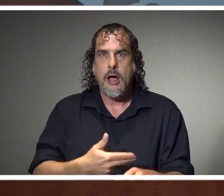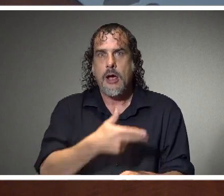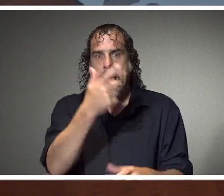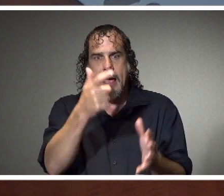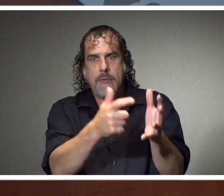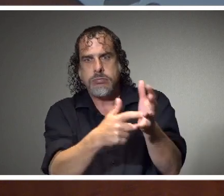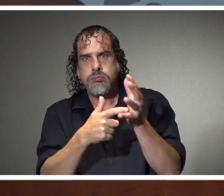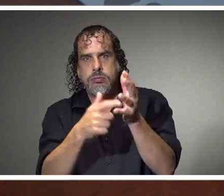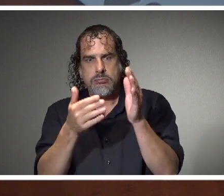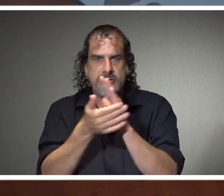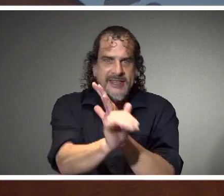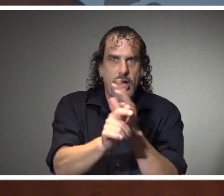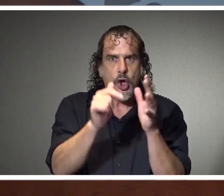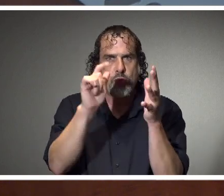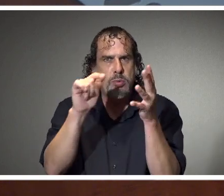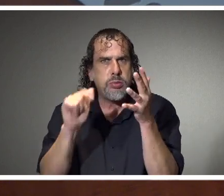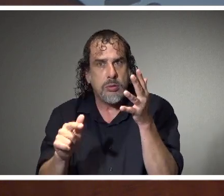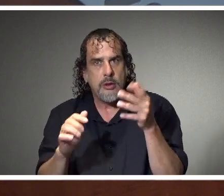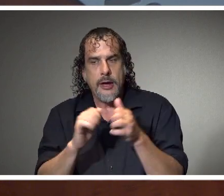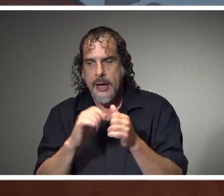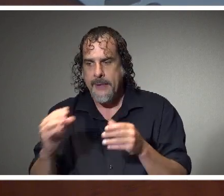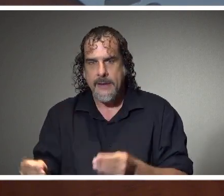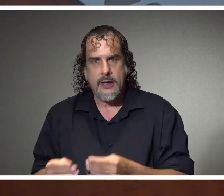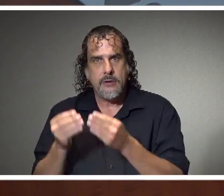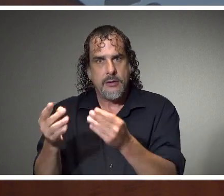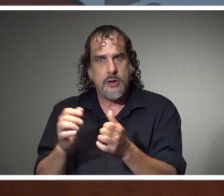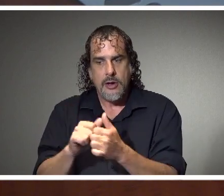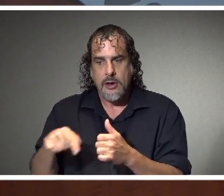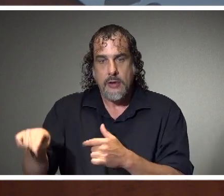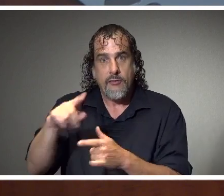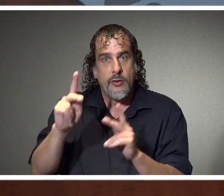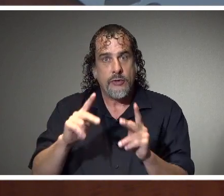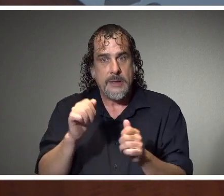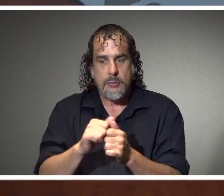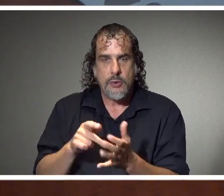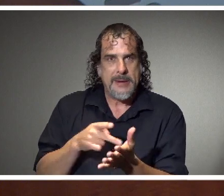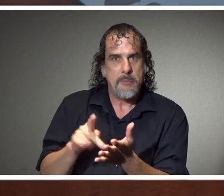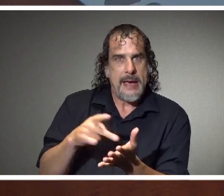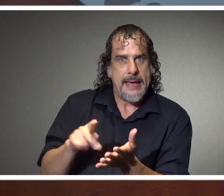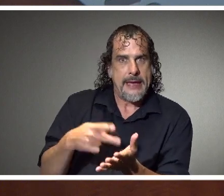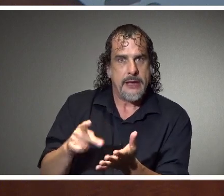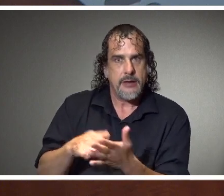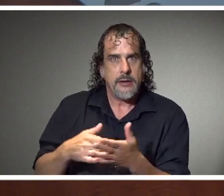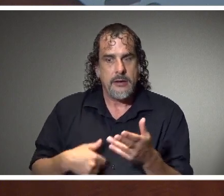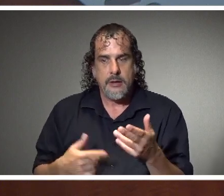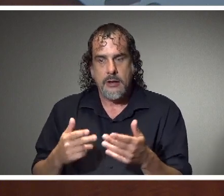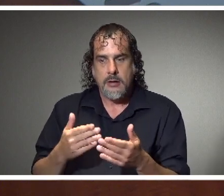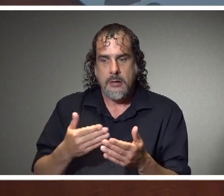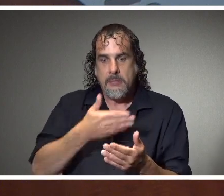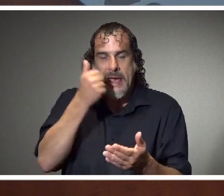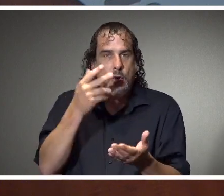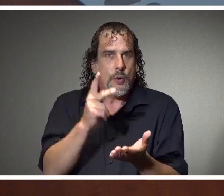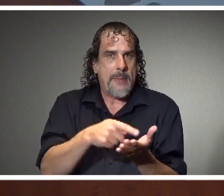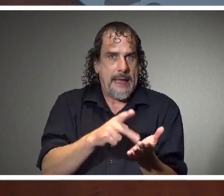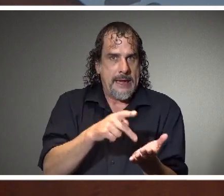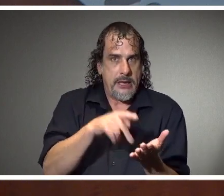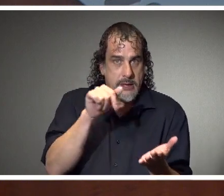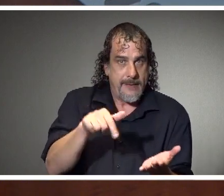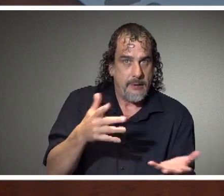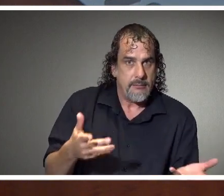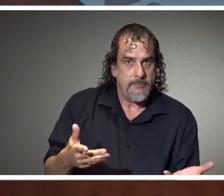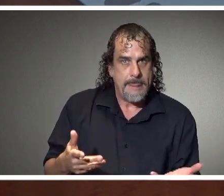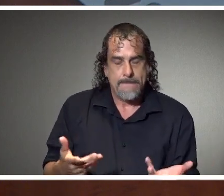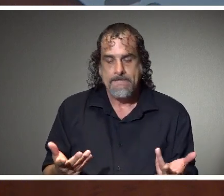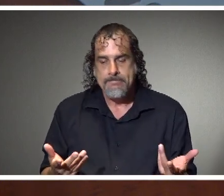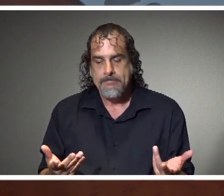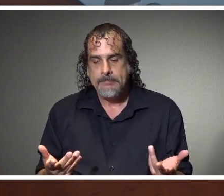also provide the ability or the opportunity to pay people higher wages. And so, I would push back a little